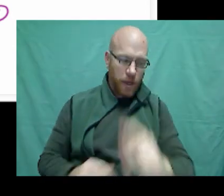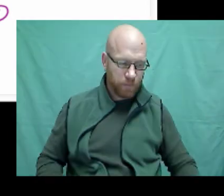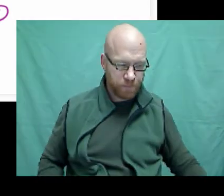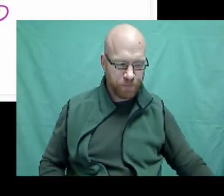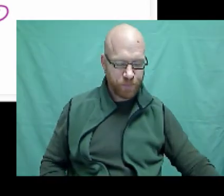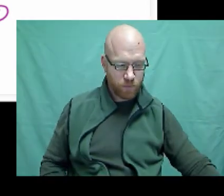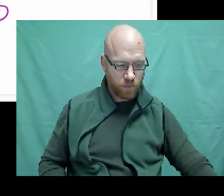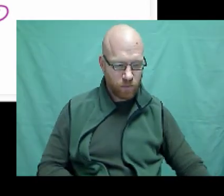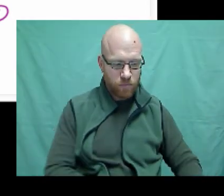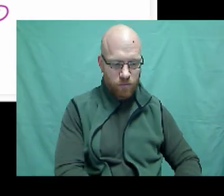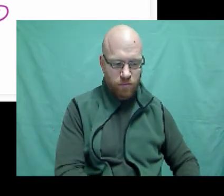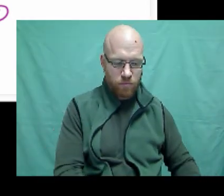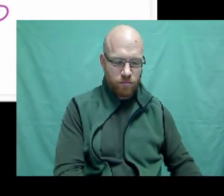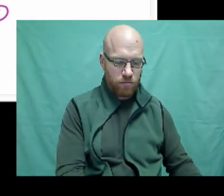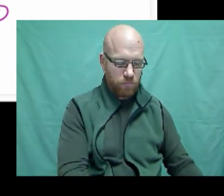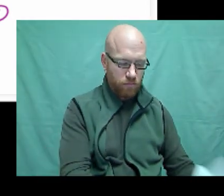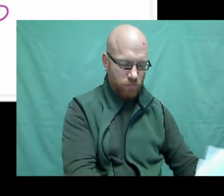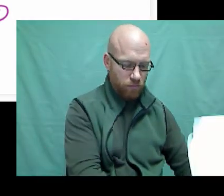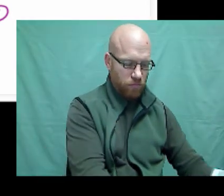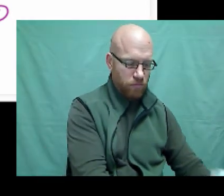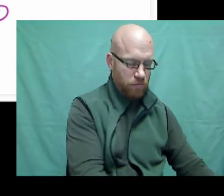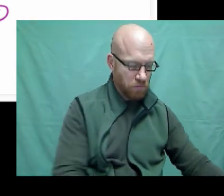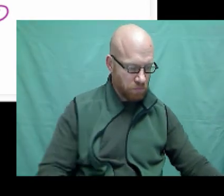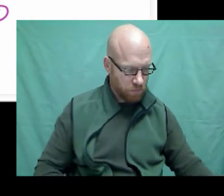example to work on.